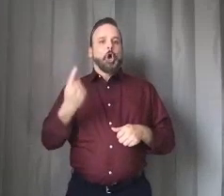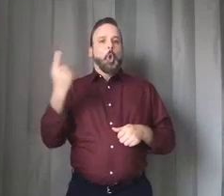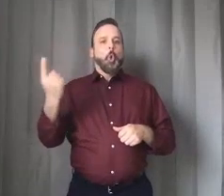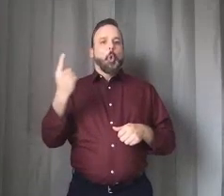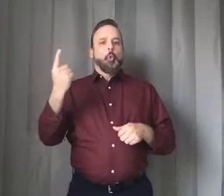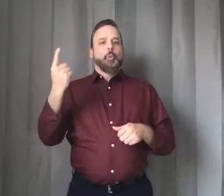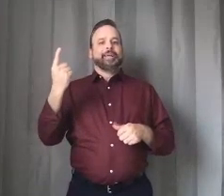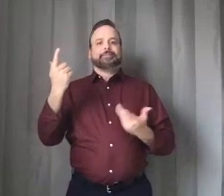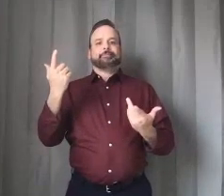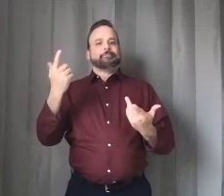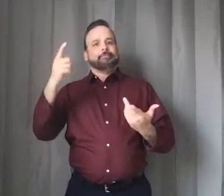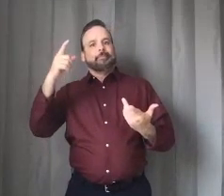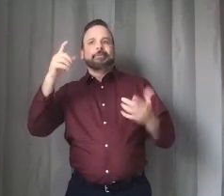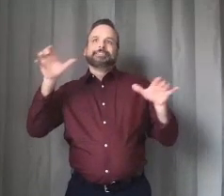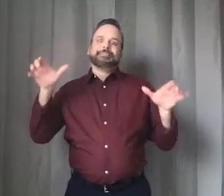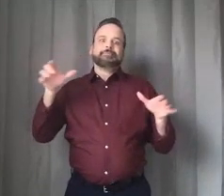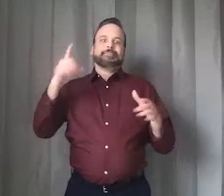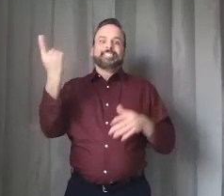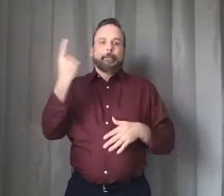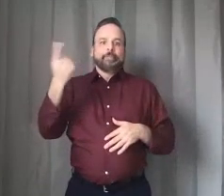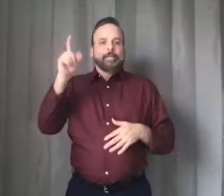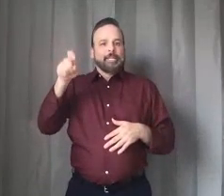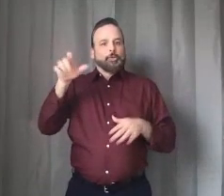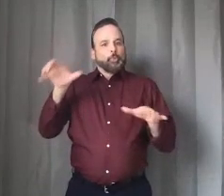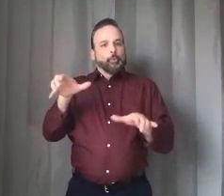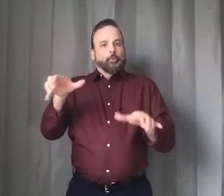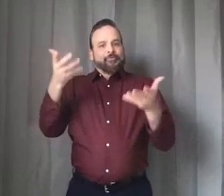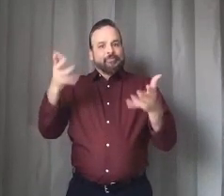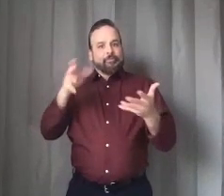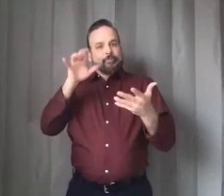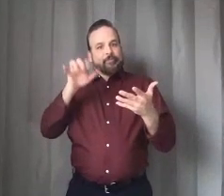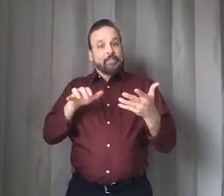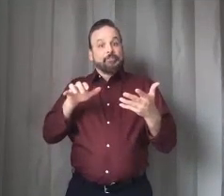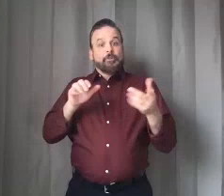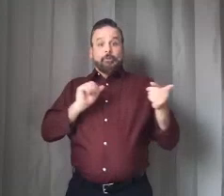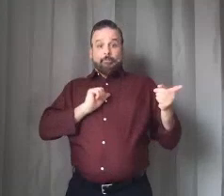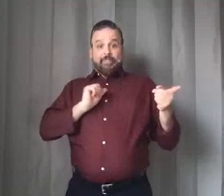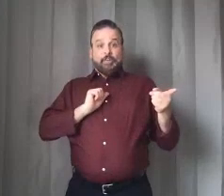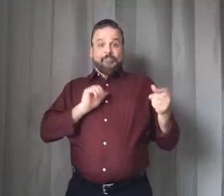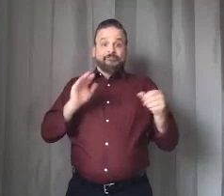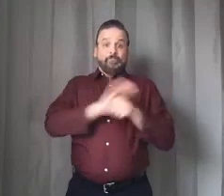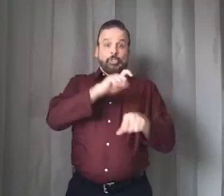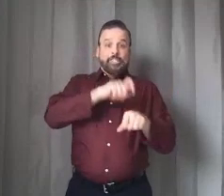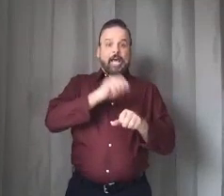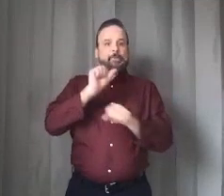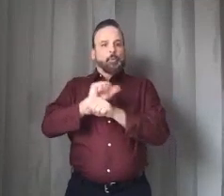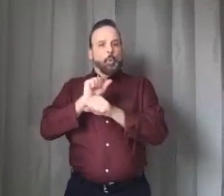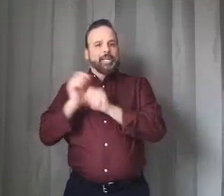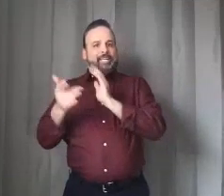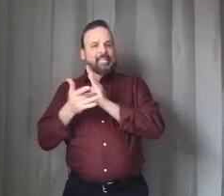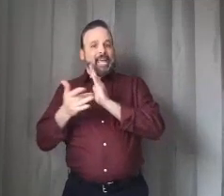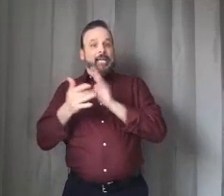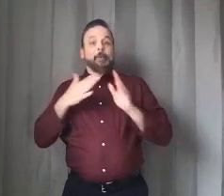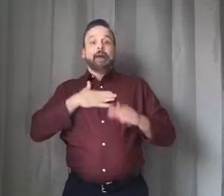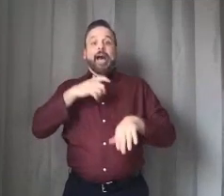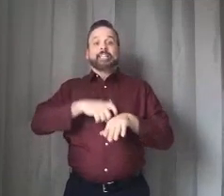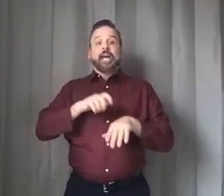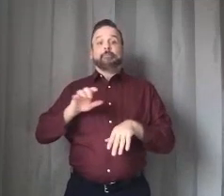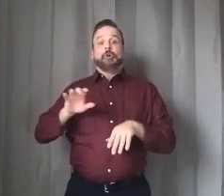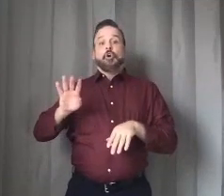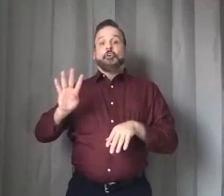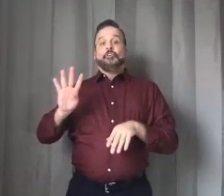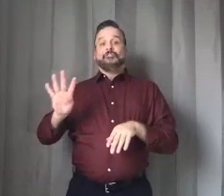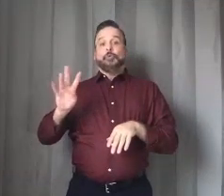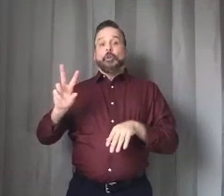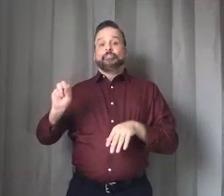something that needs to be done. And so for me, with a full-time job and working in tech, my time was 4:30 to 7:30 a.m.